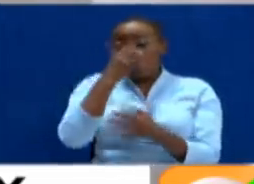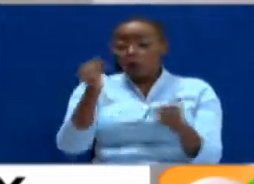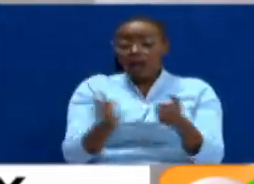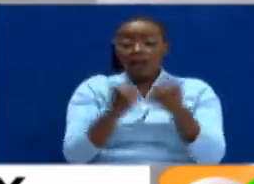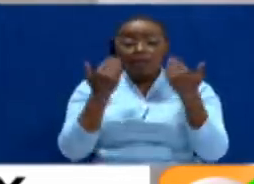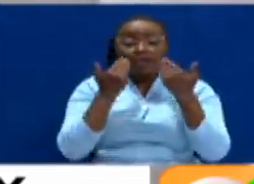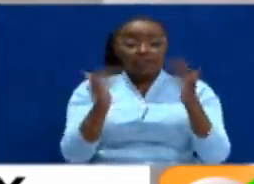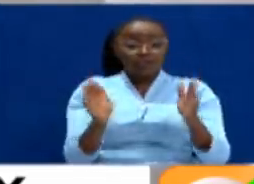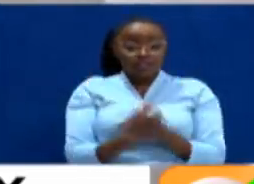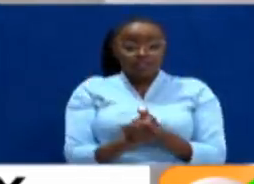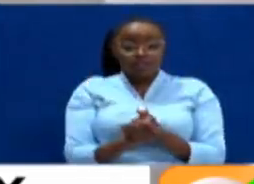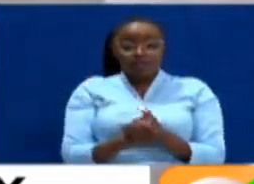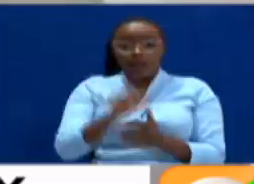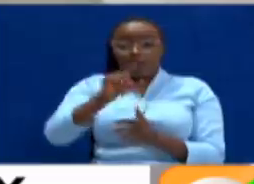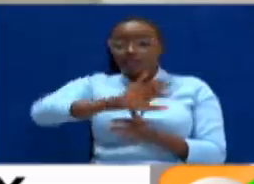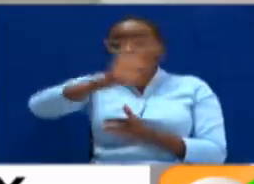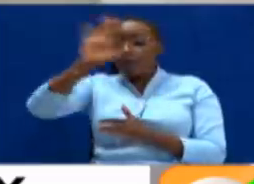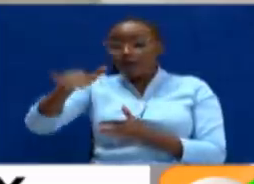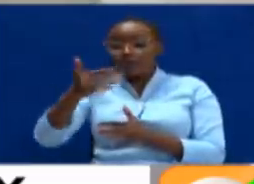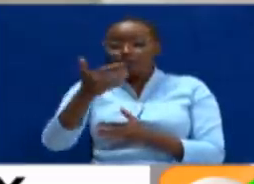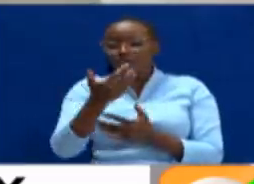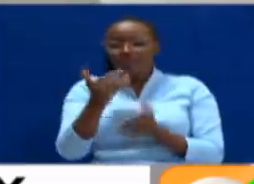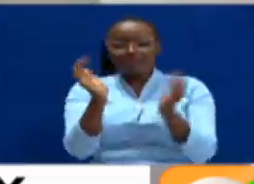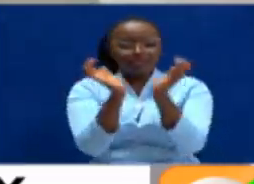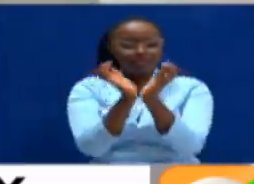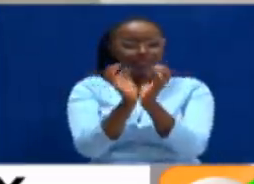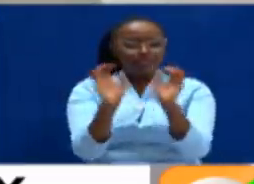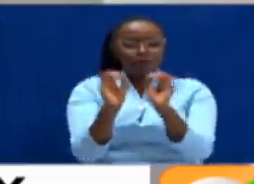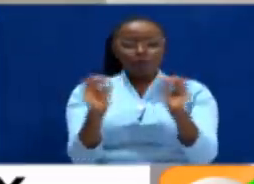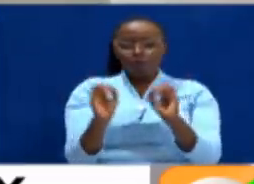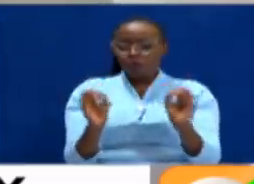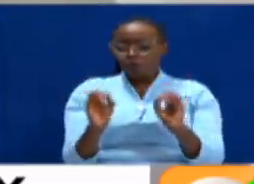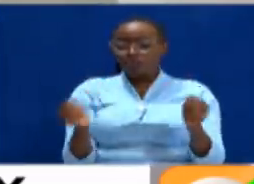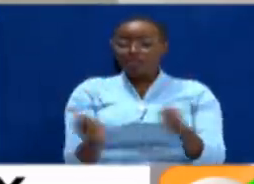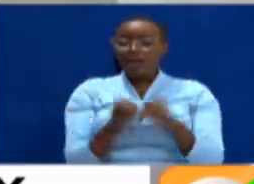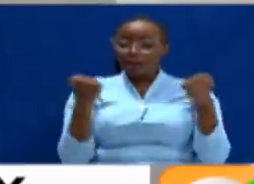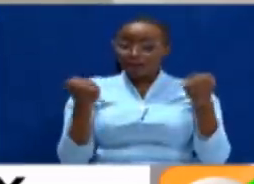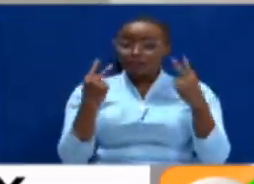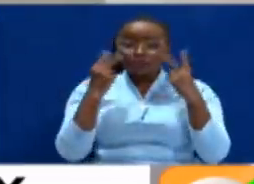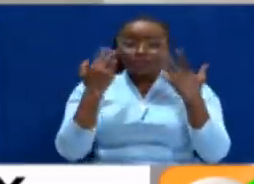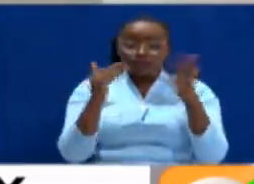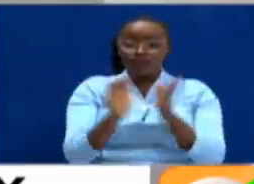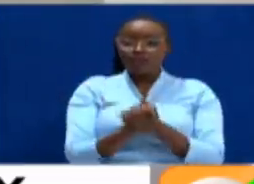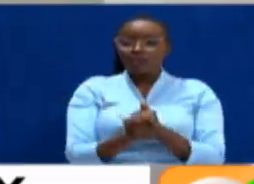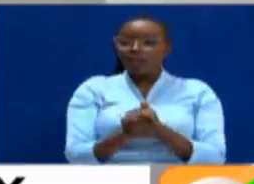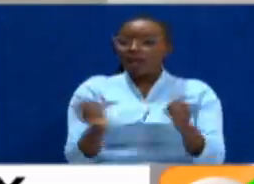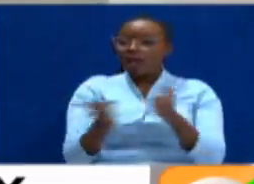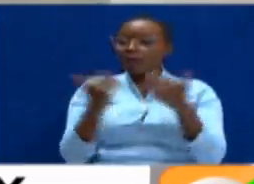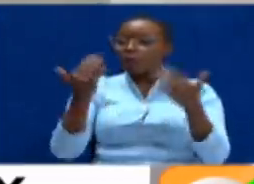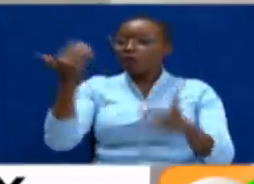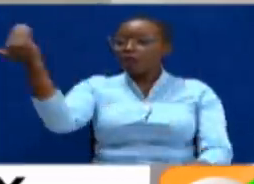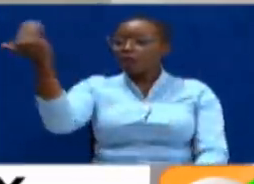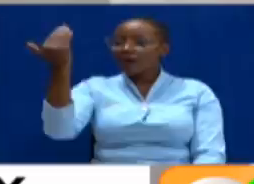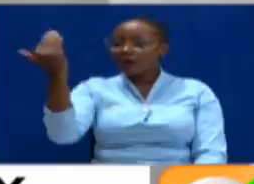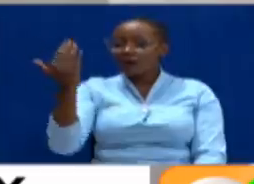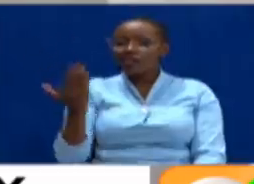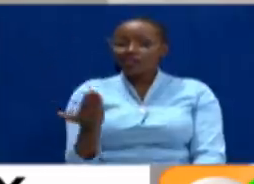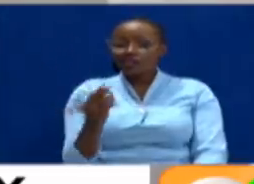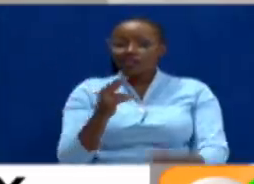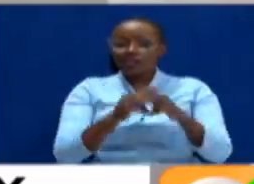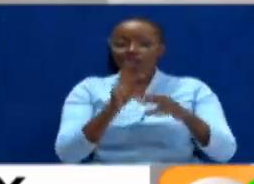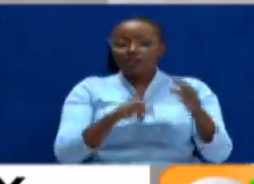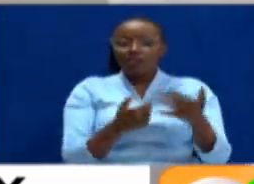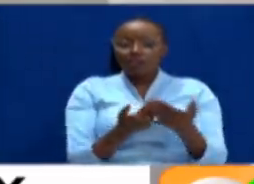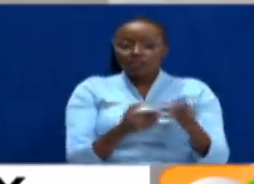happening already. They don't have to go to the stadium. It's happening in a way. It's happening in Pangani. Yeah, they called it. They called